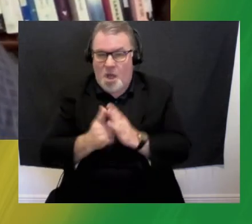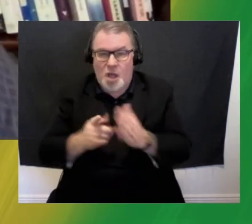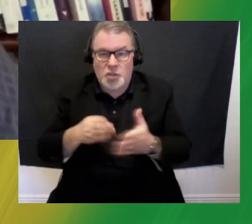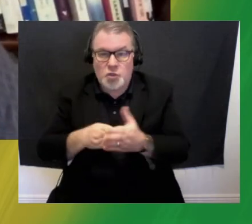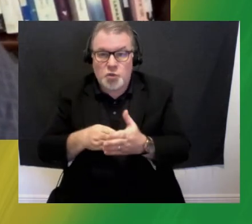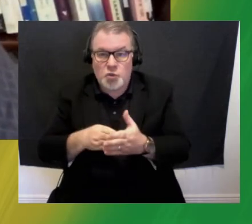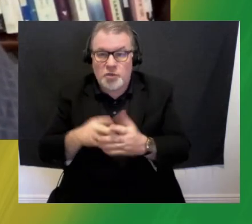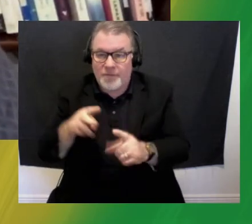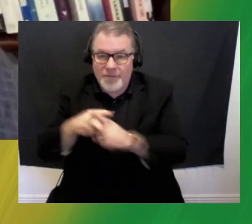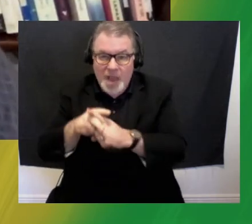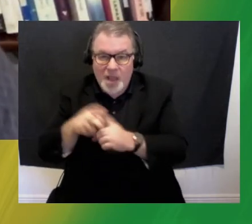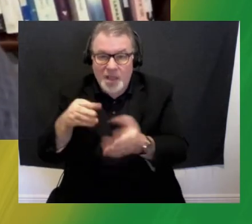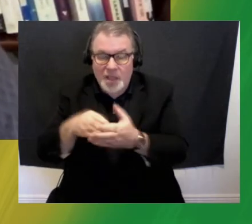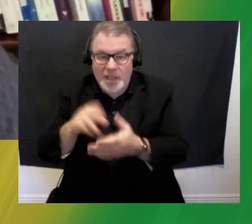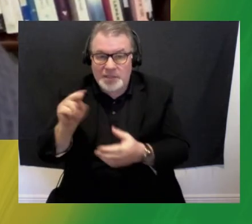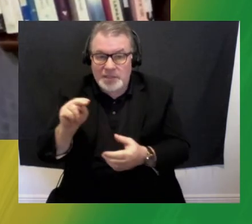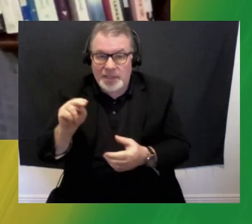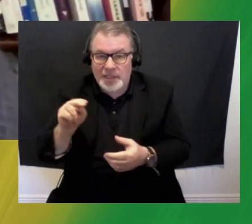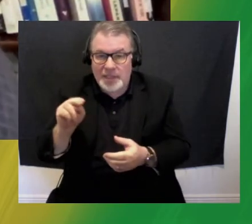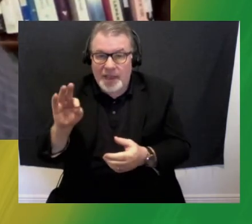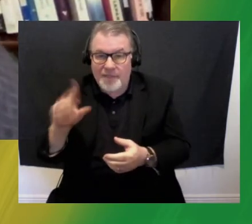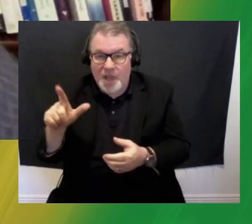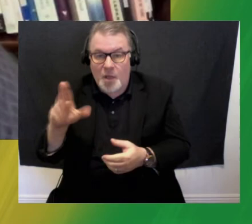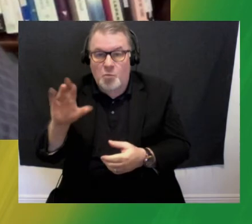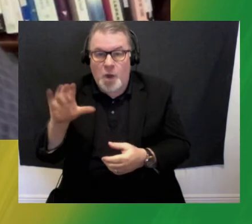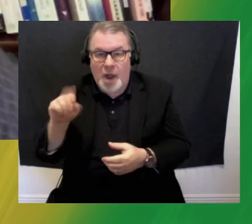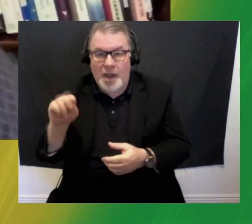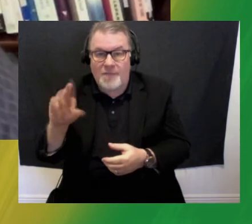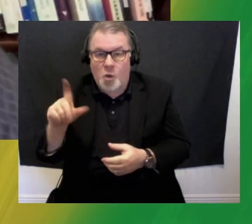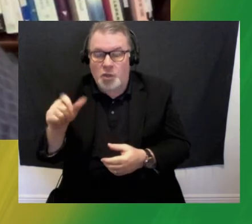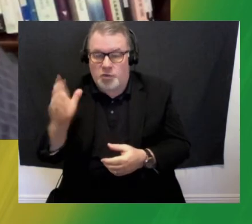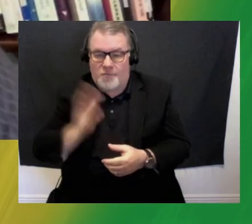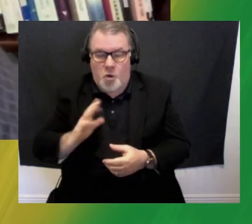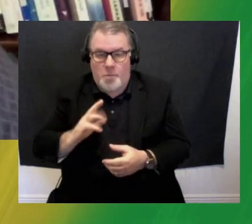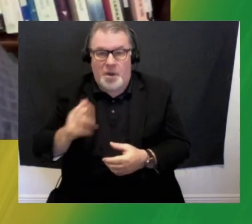Football League by Brian Flores, who's a former head coach at Miami.